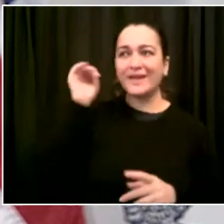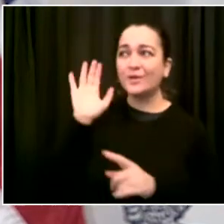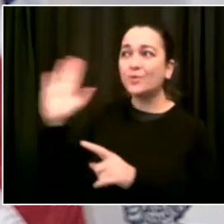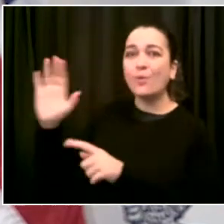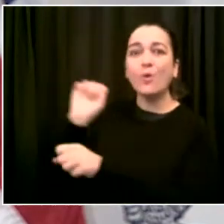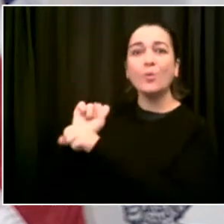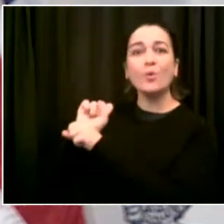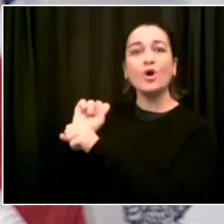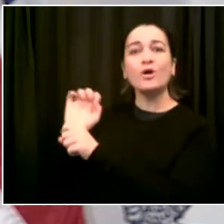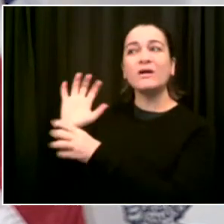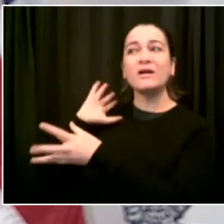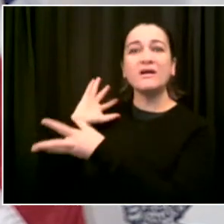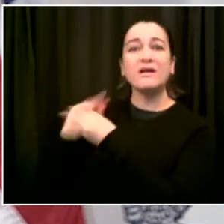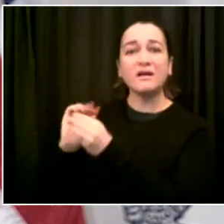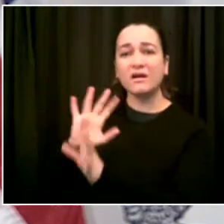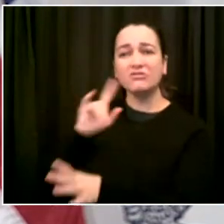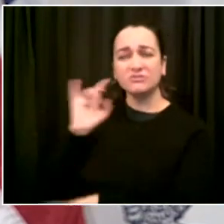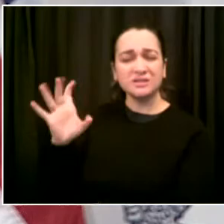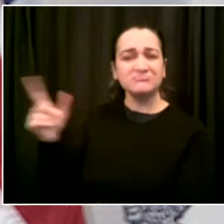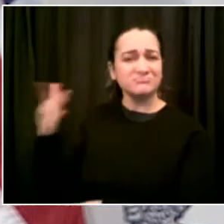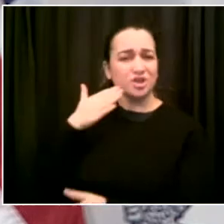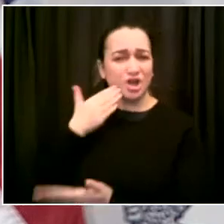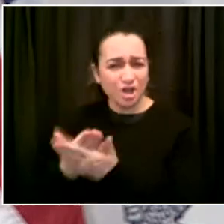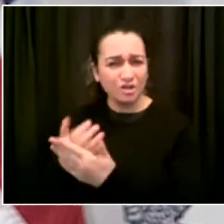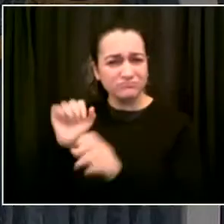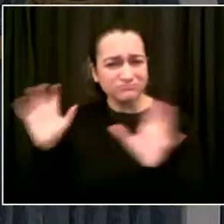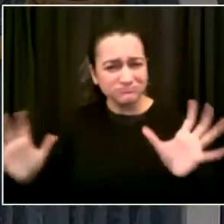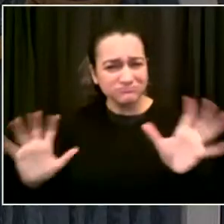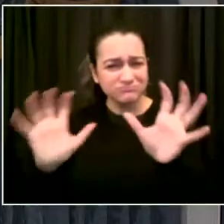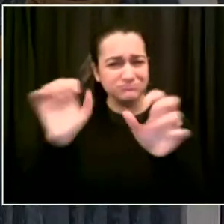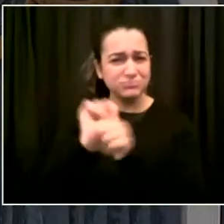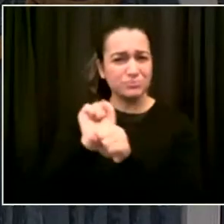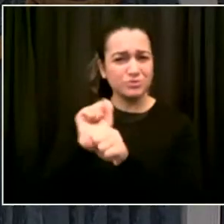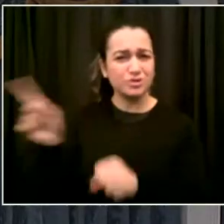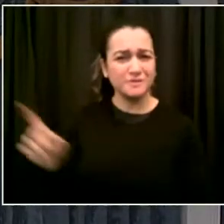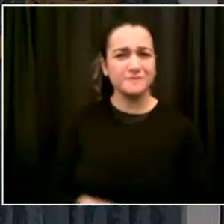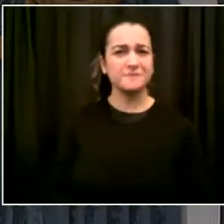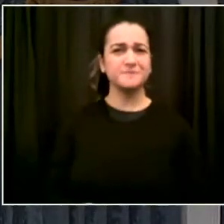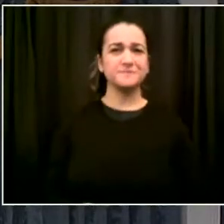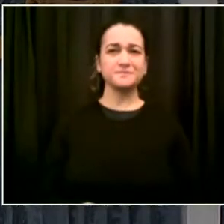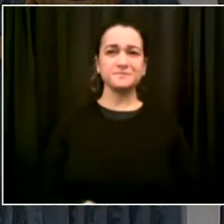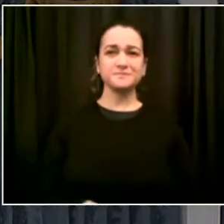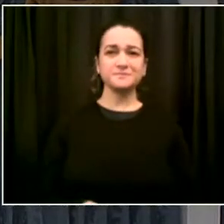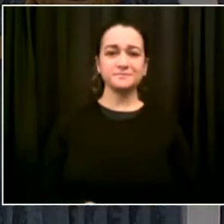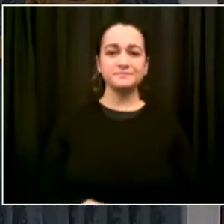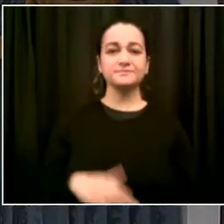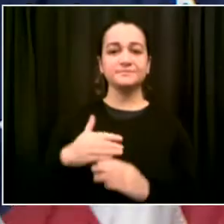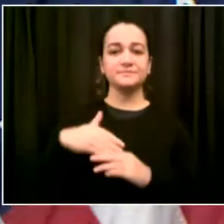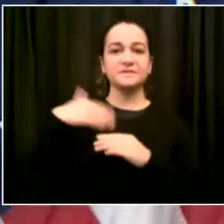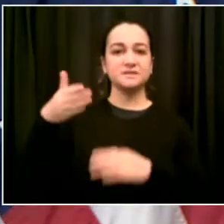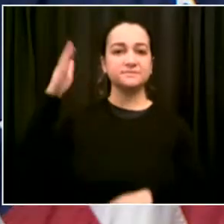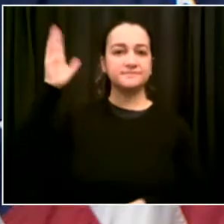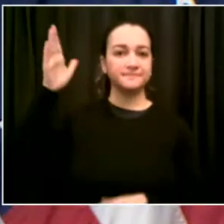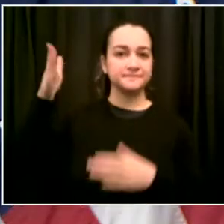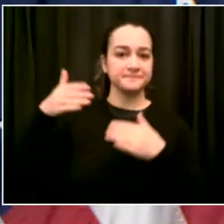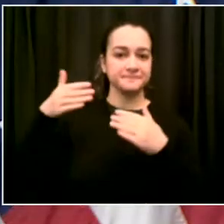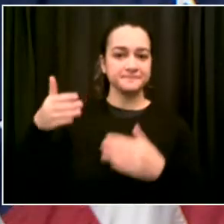intense mobilization to clear our streets, our Sanitation Commissioner, Ed Grayson. Thank you, Mr.